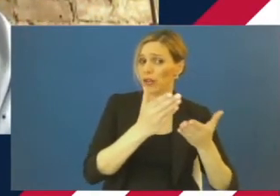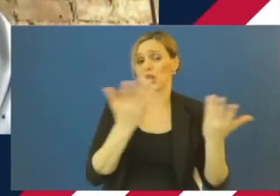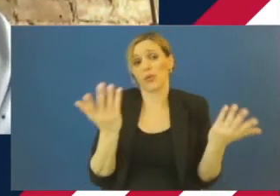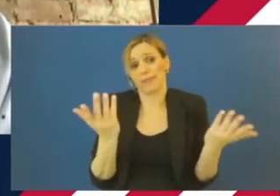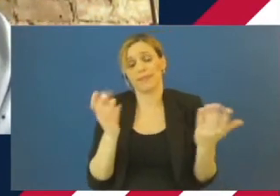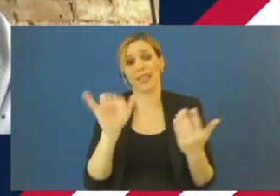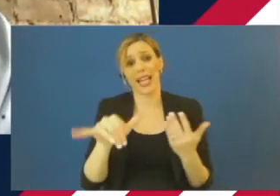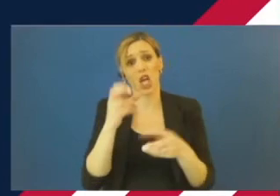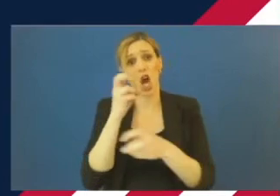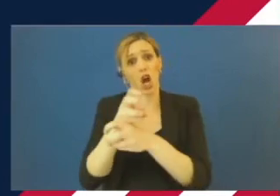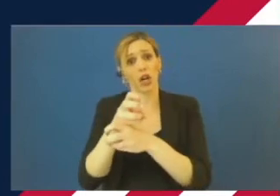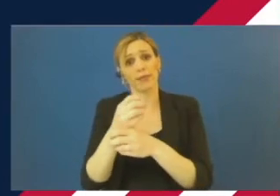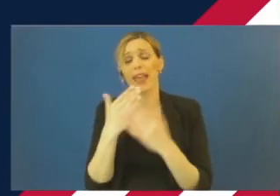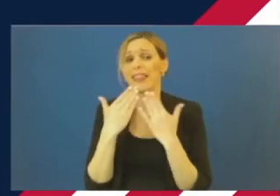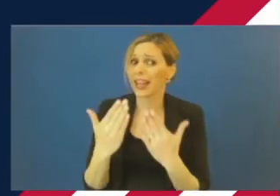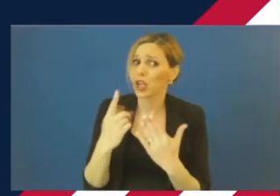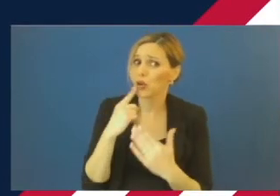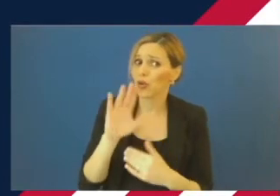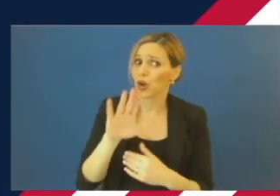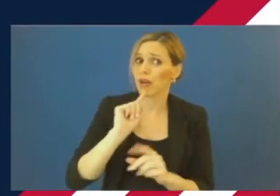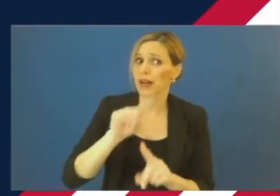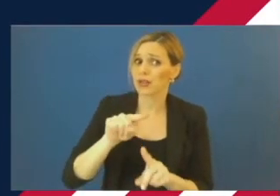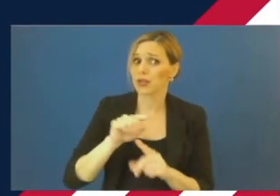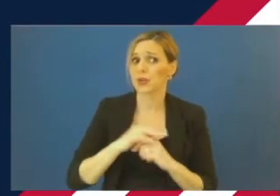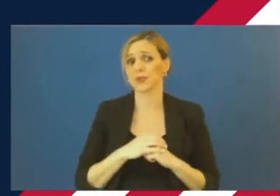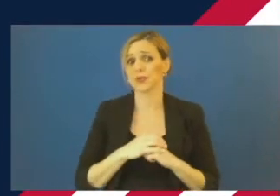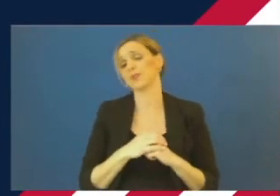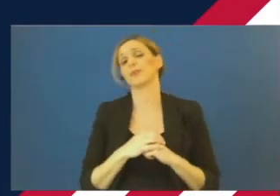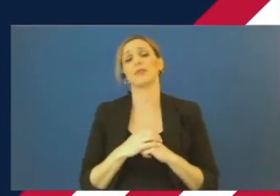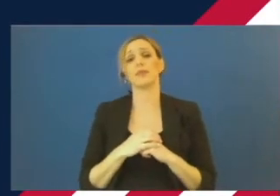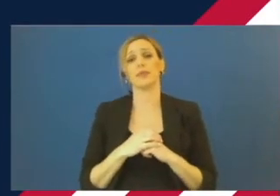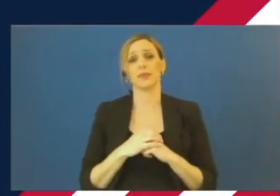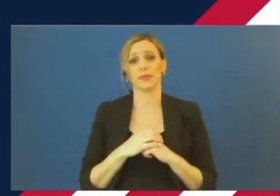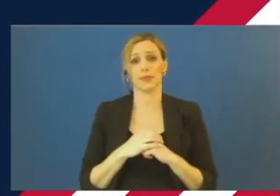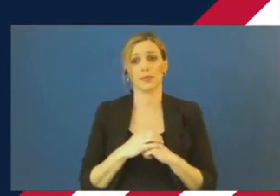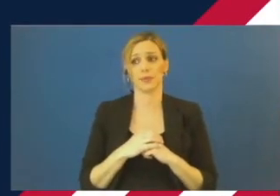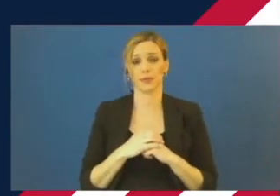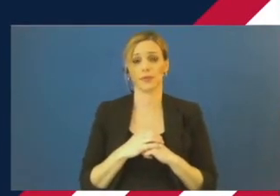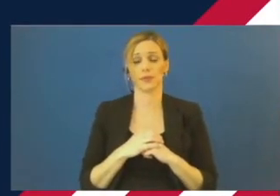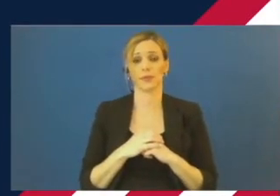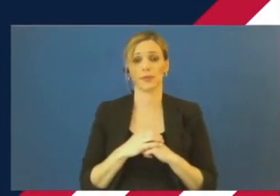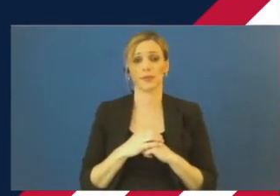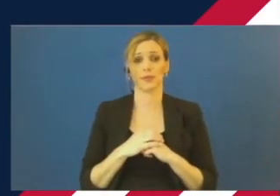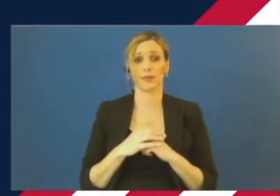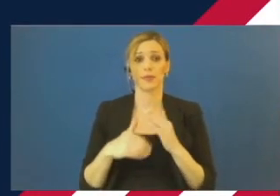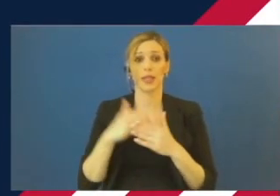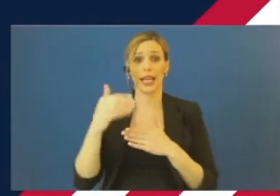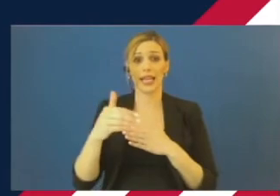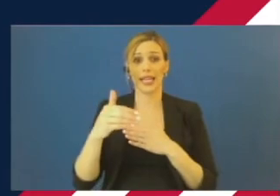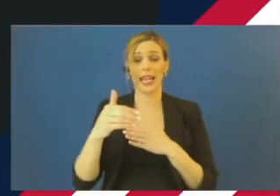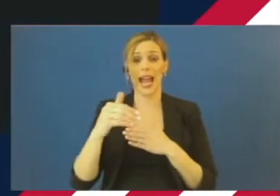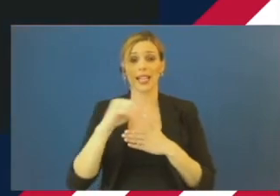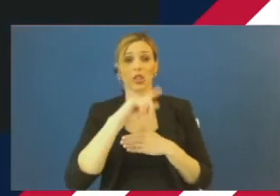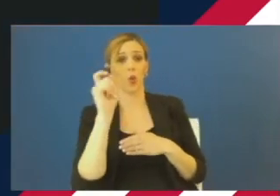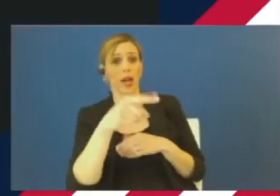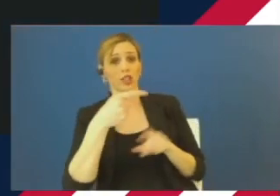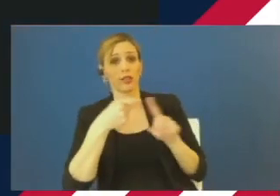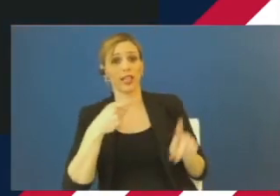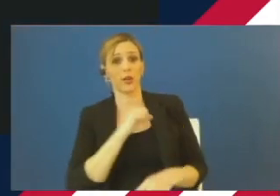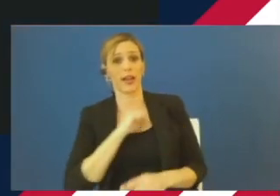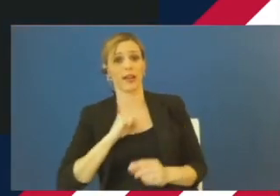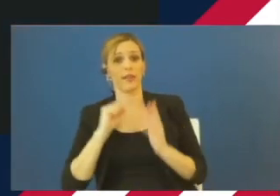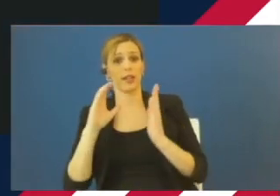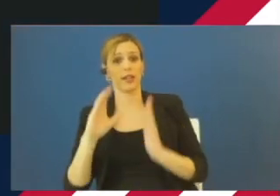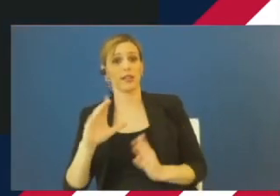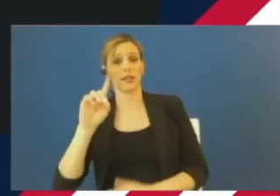Thank you, sir. Thank you. Next, we have a question from Senator Duckworth. Thank you.